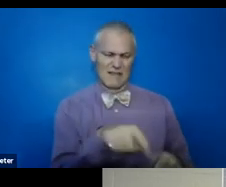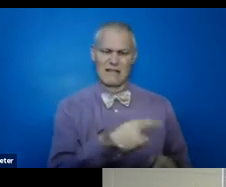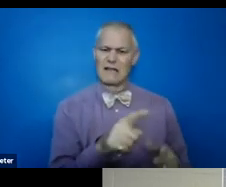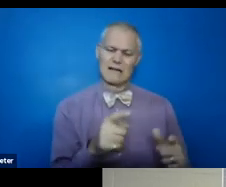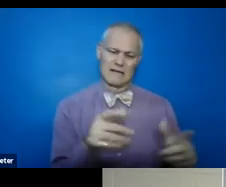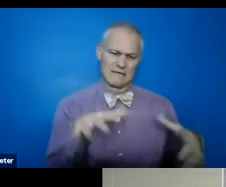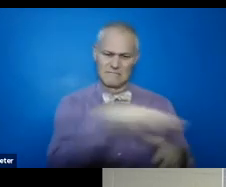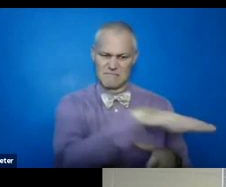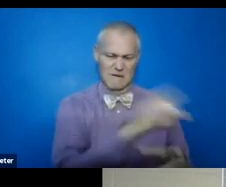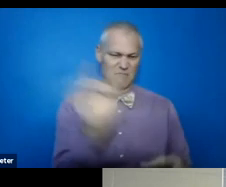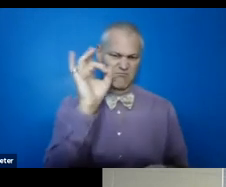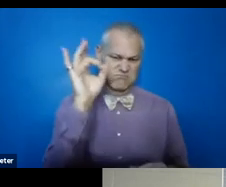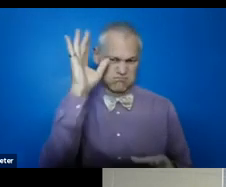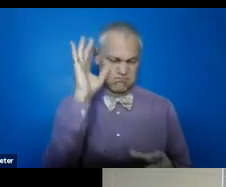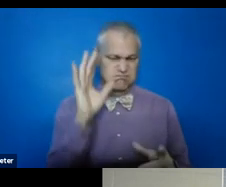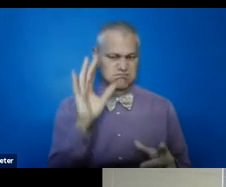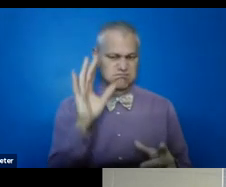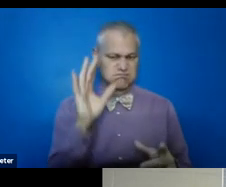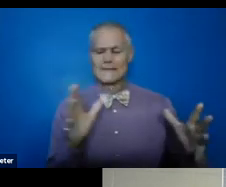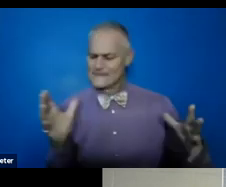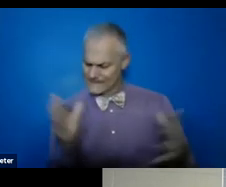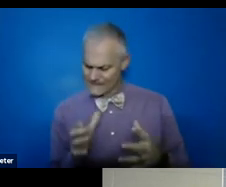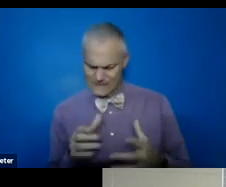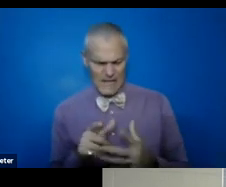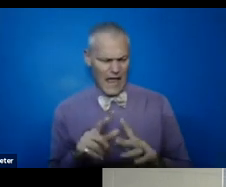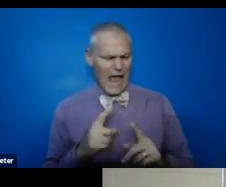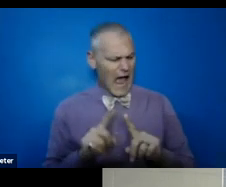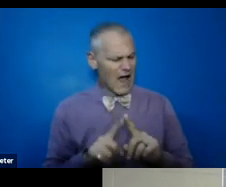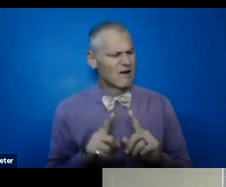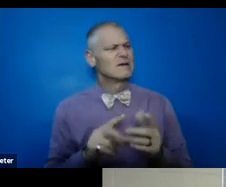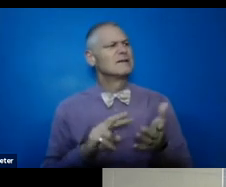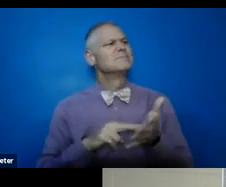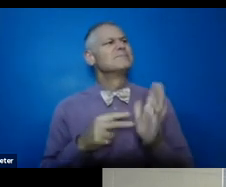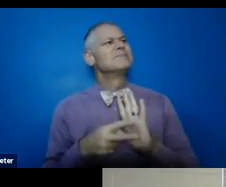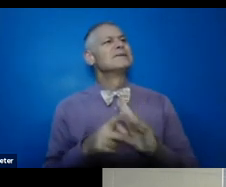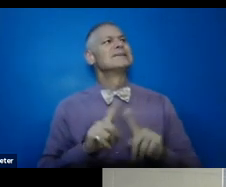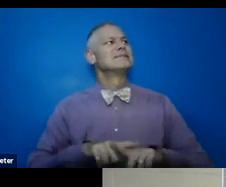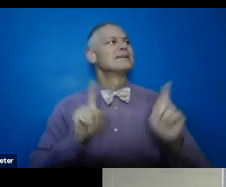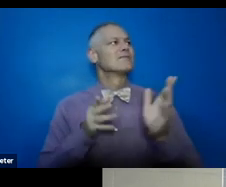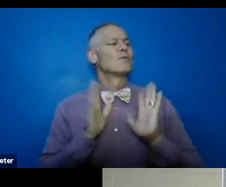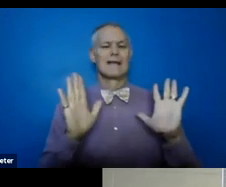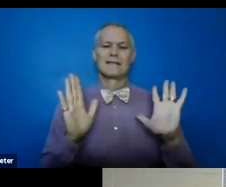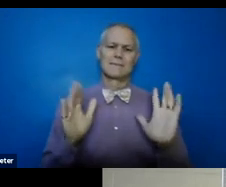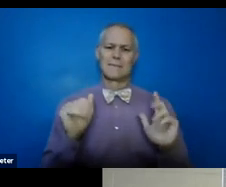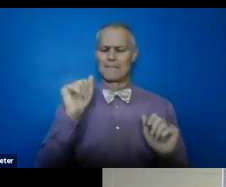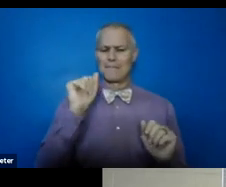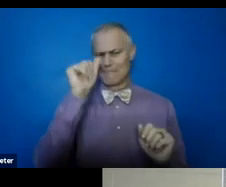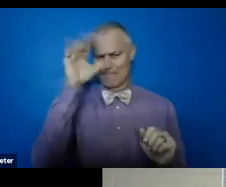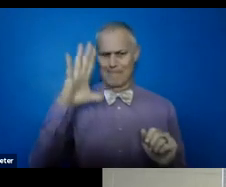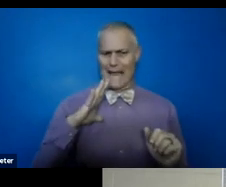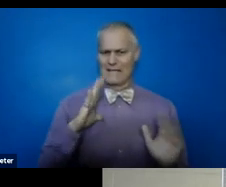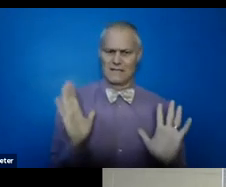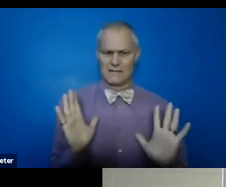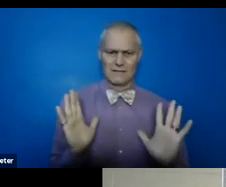there to come together and see if they could define different ways of expressing a masculinity, a version of being a